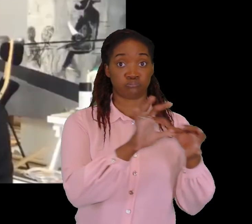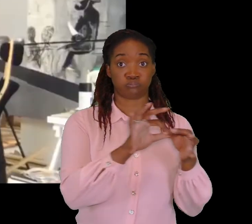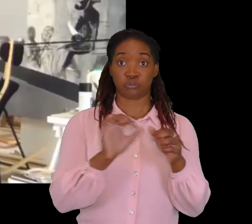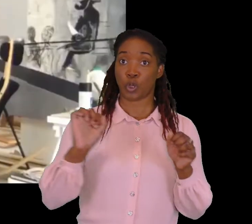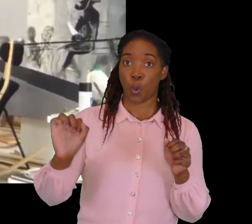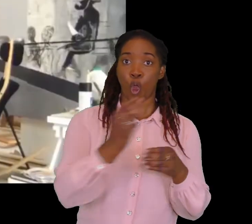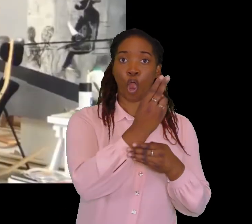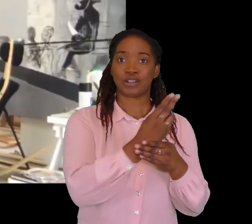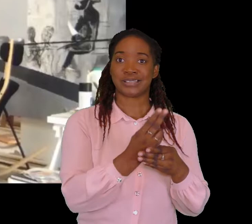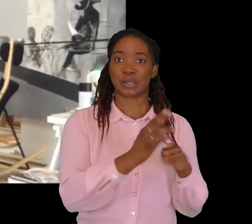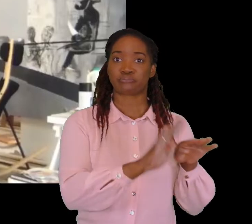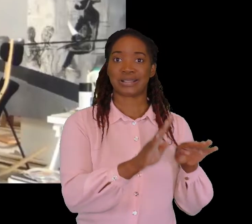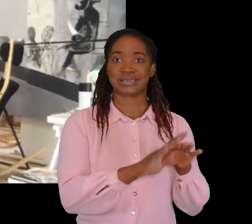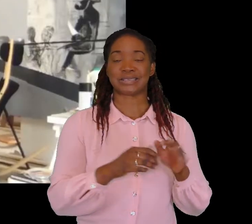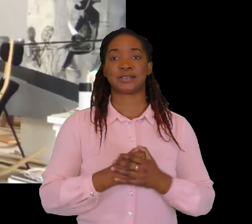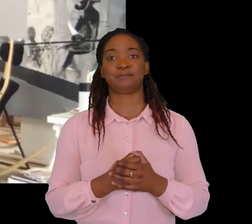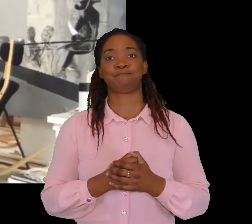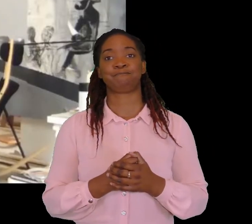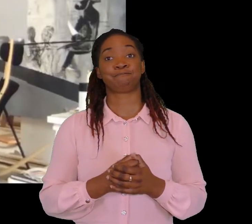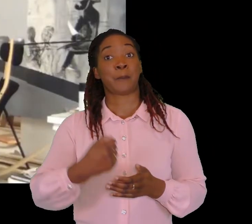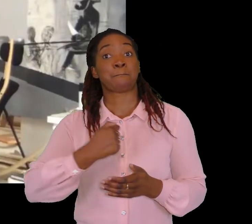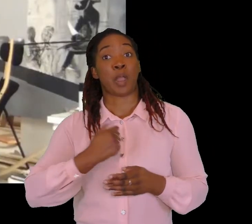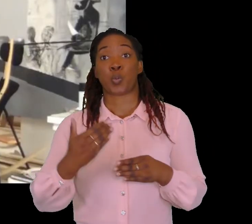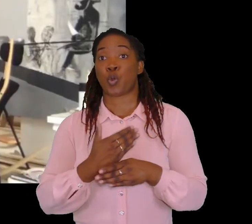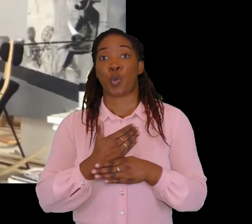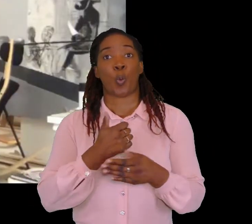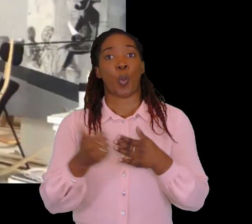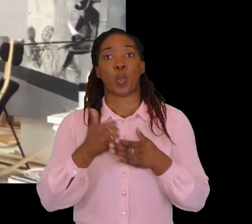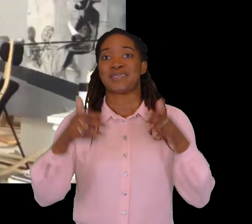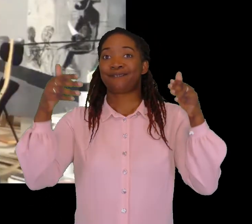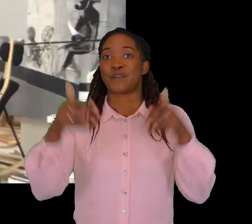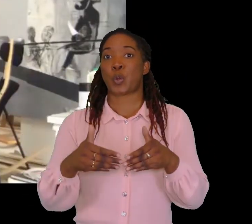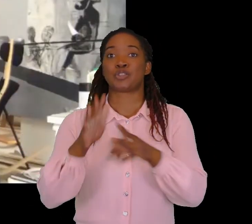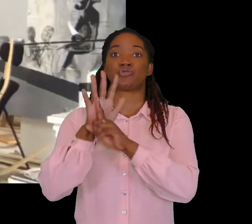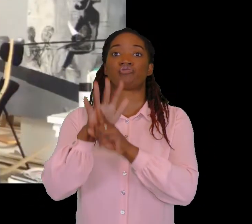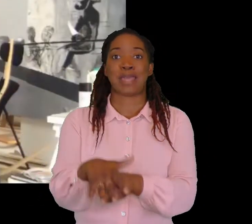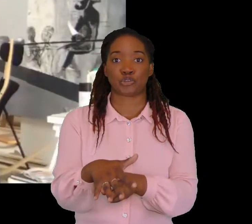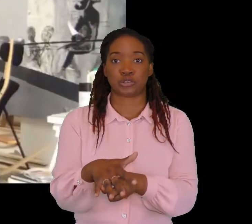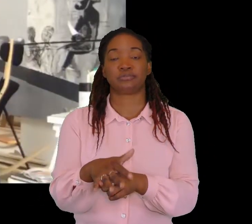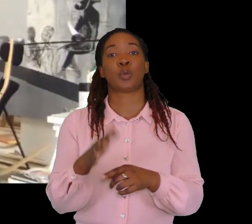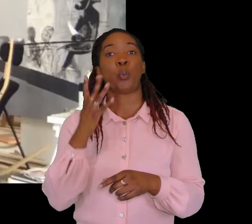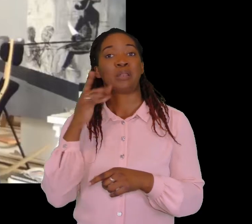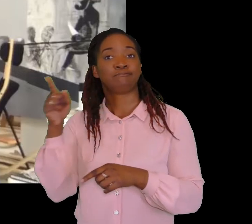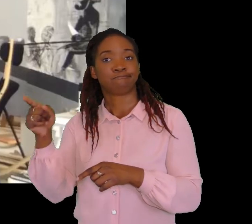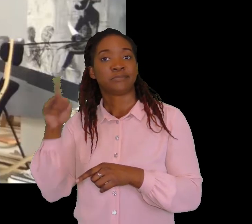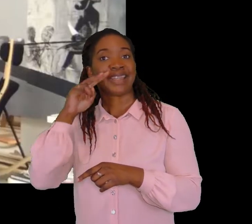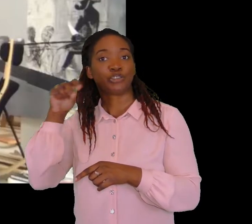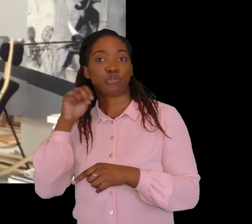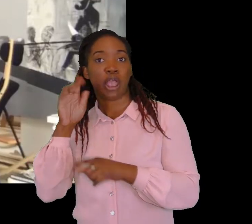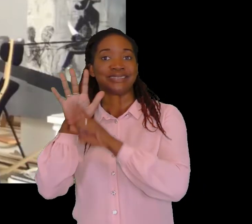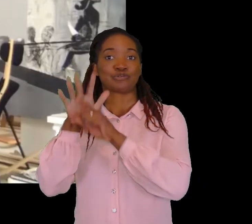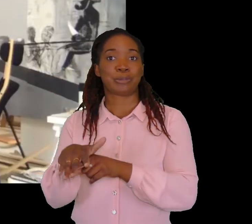practice? My work has always been about discrimination. When I worked in Nigeria, it was about discrimination based